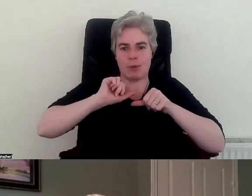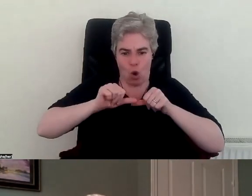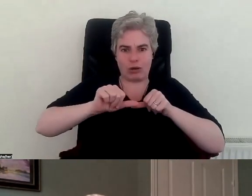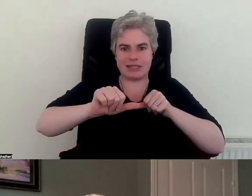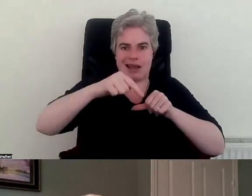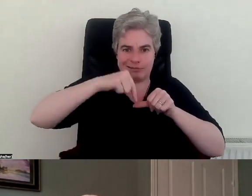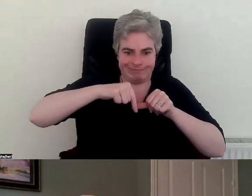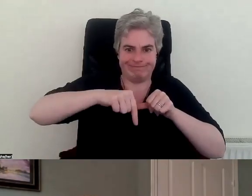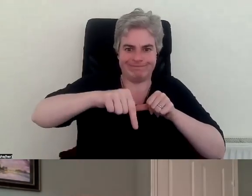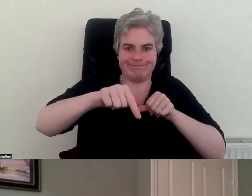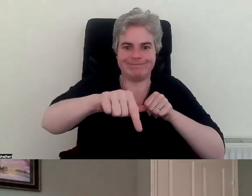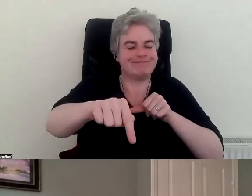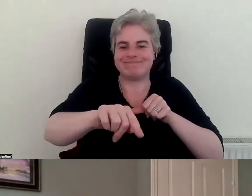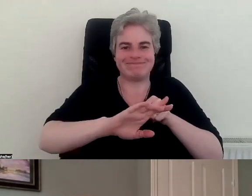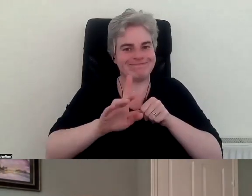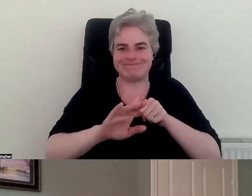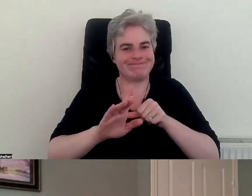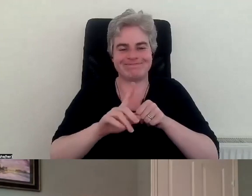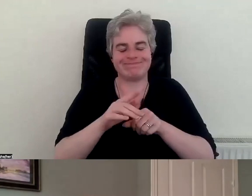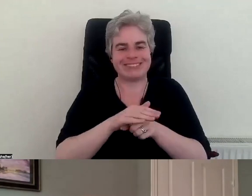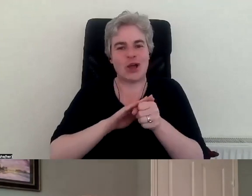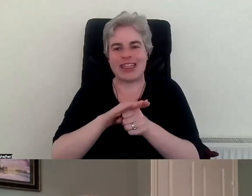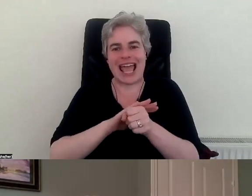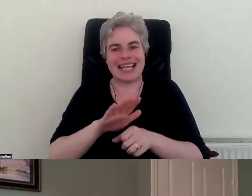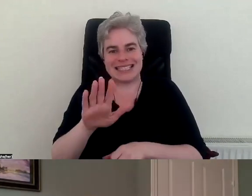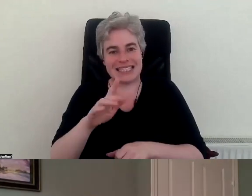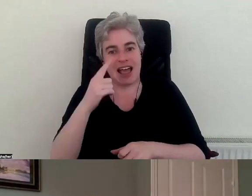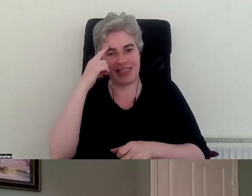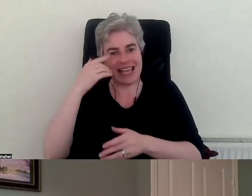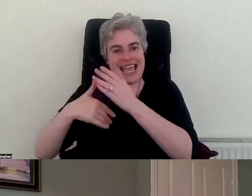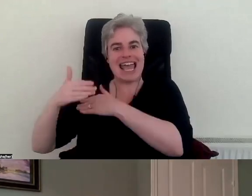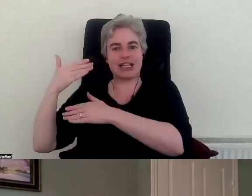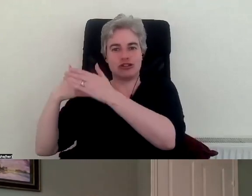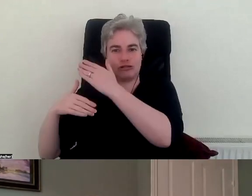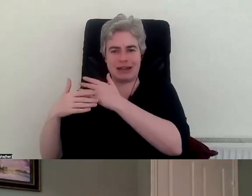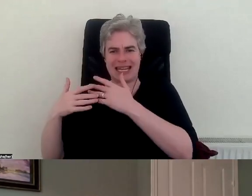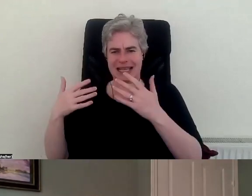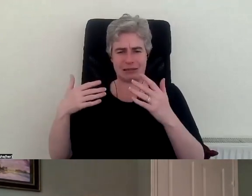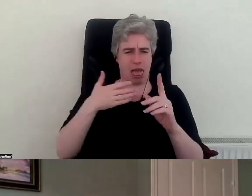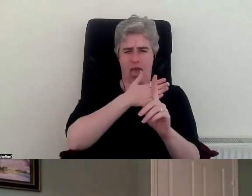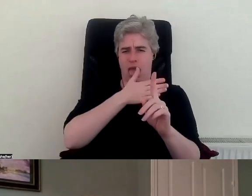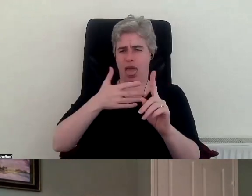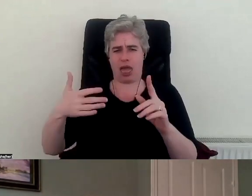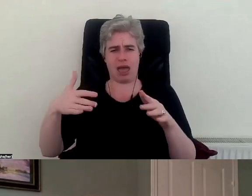But that's not the case. And I think history is a very messy